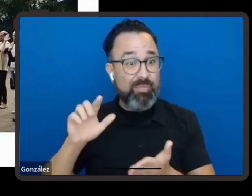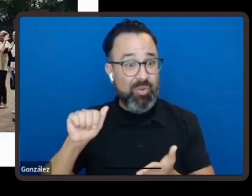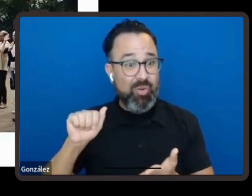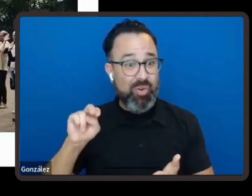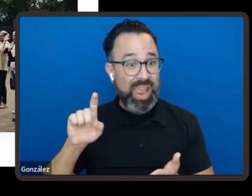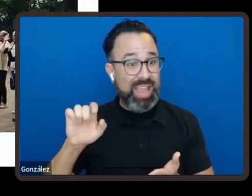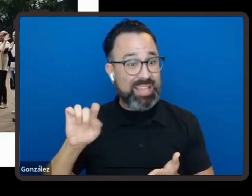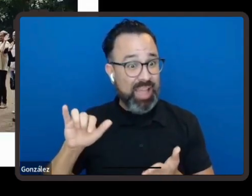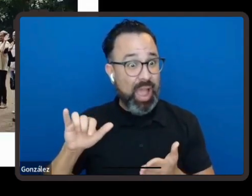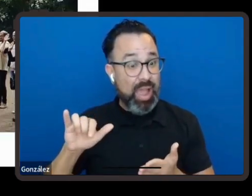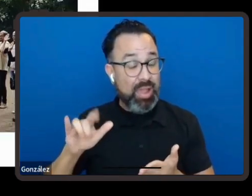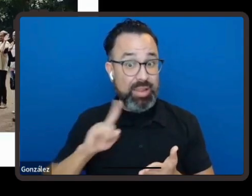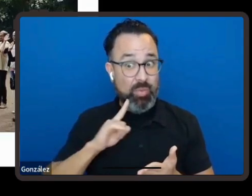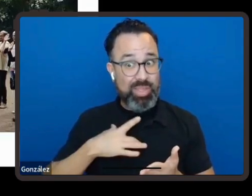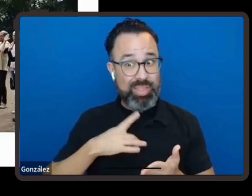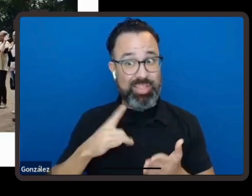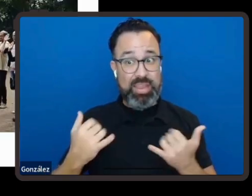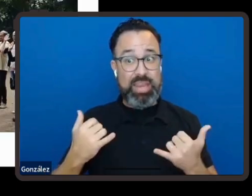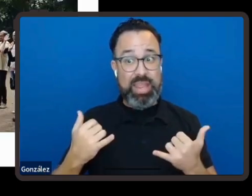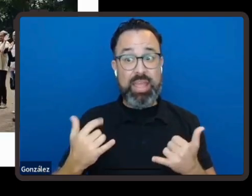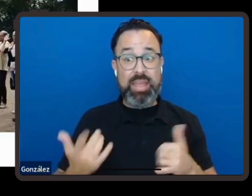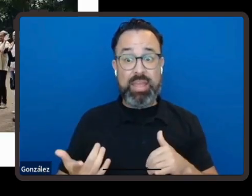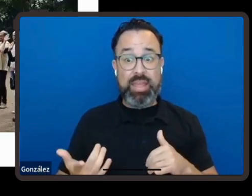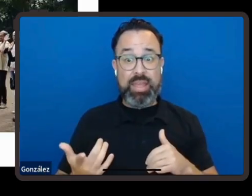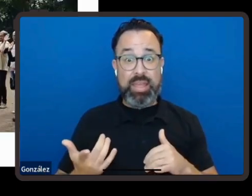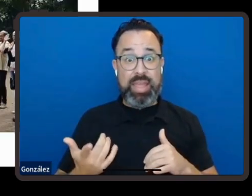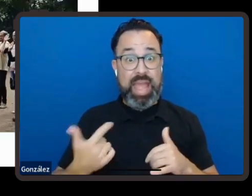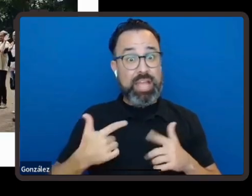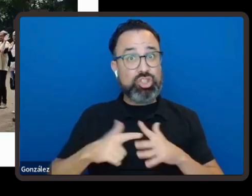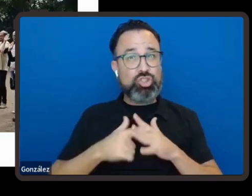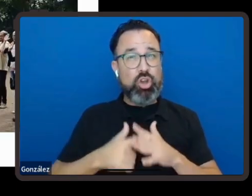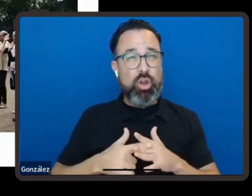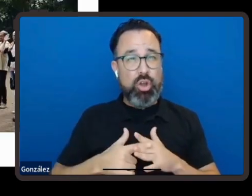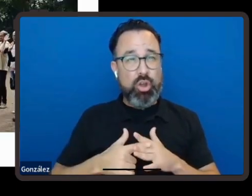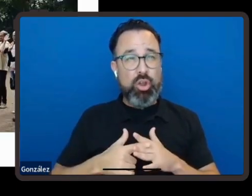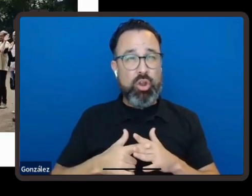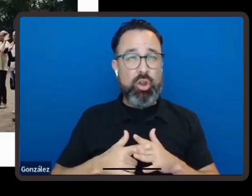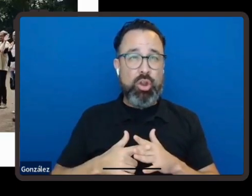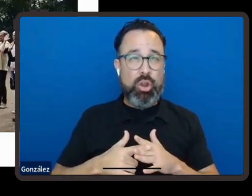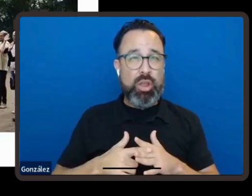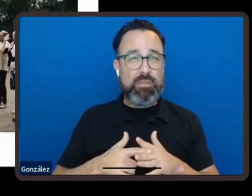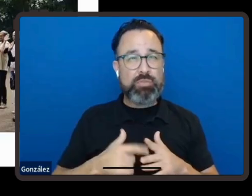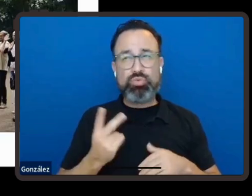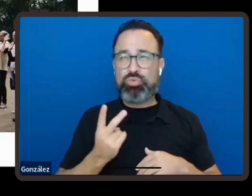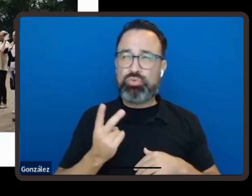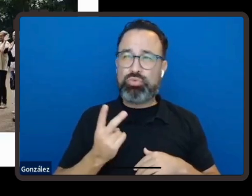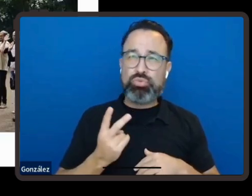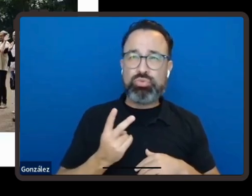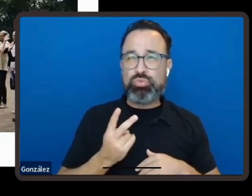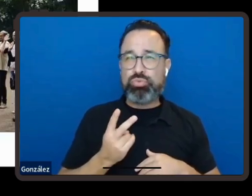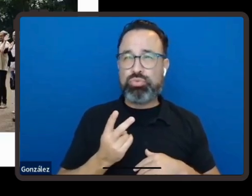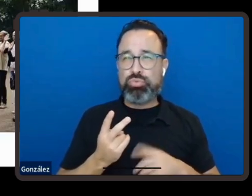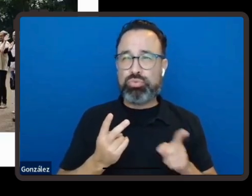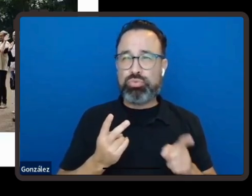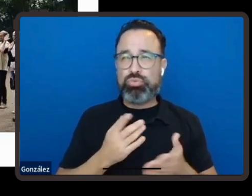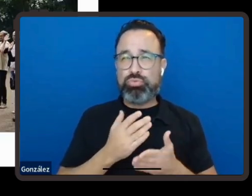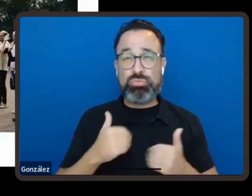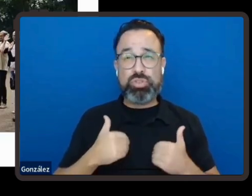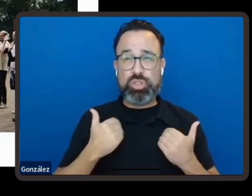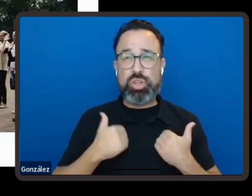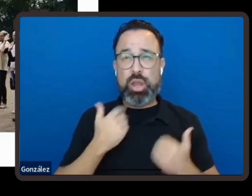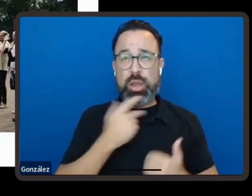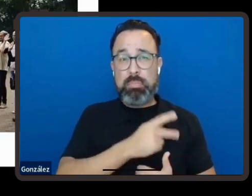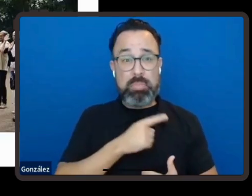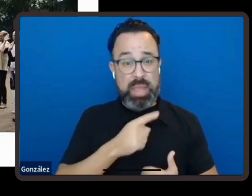So I've started, I've got a couple of young people on fluoxetine recently, and it's doing very